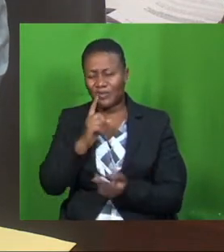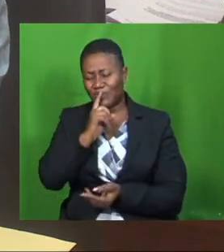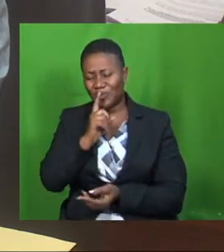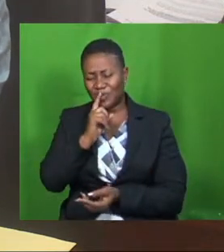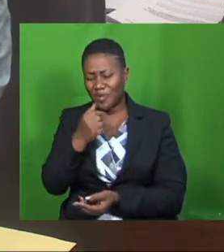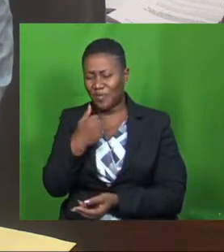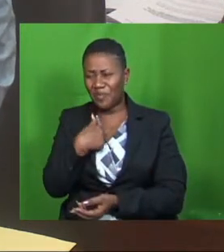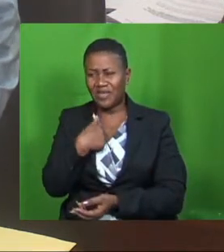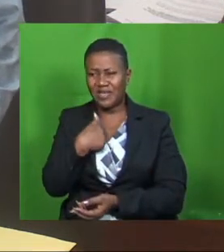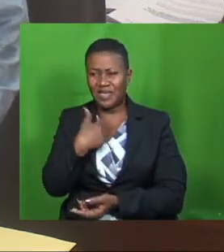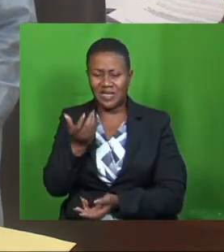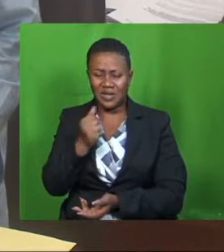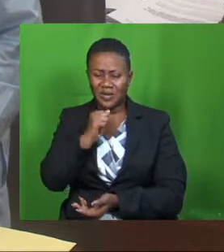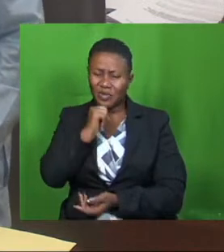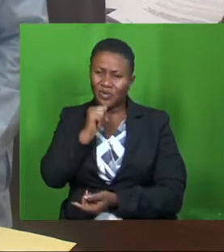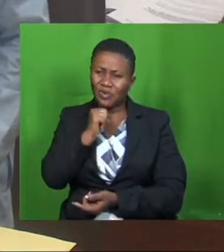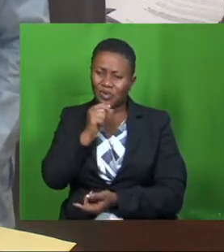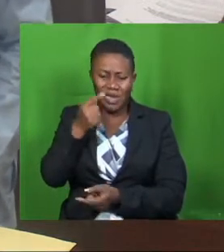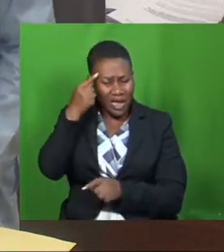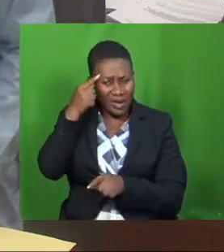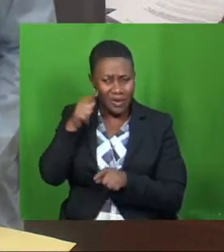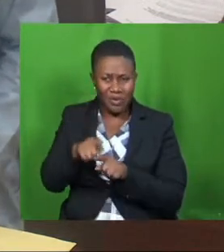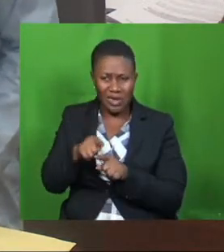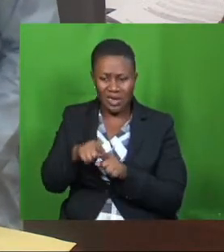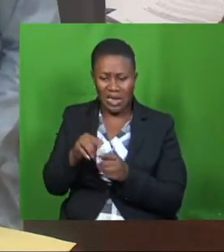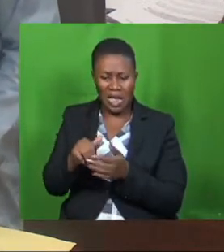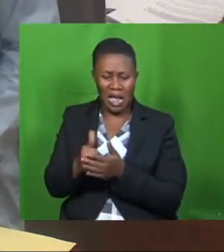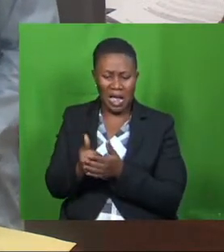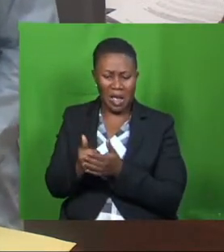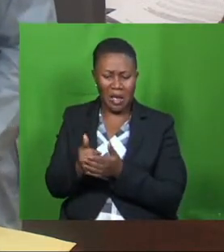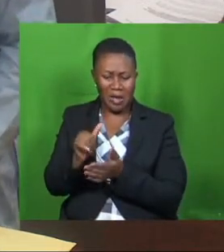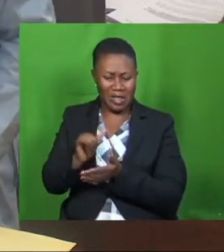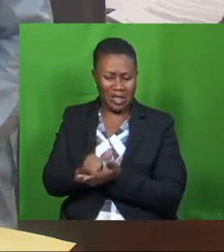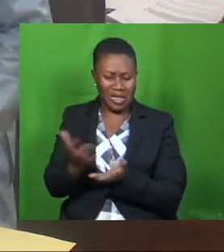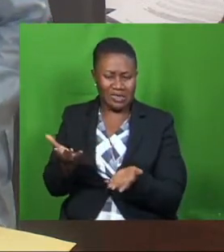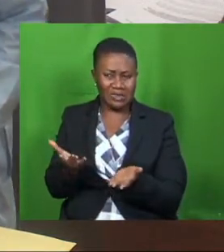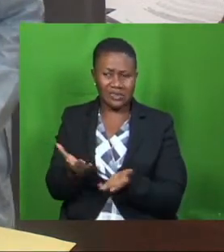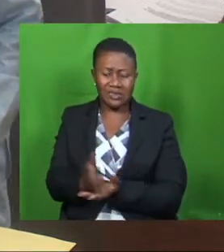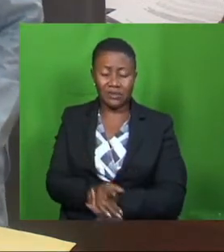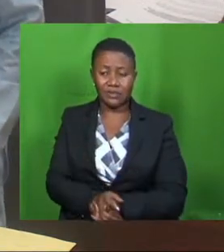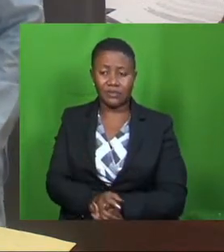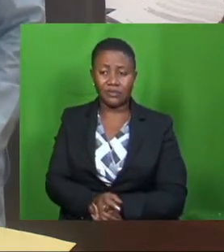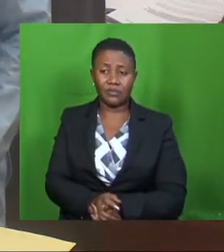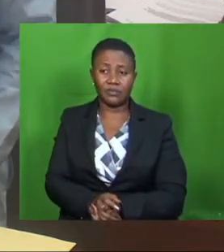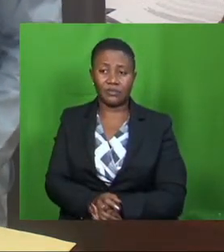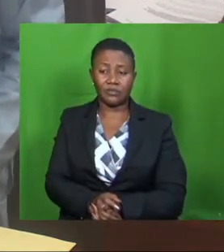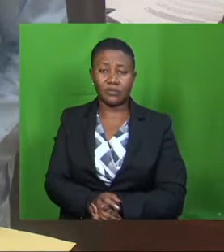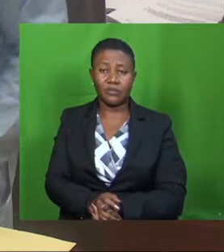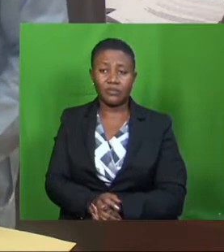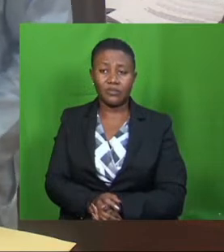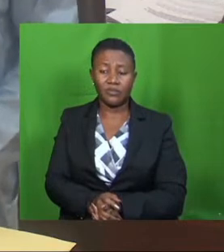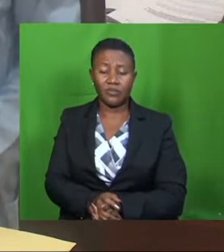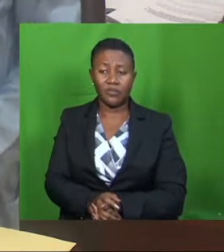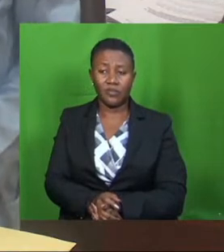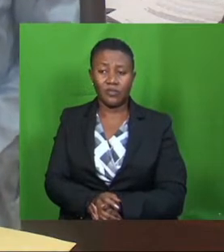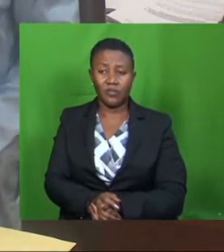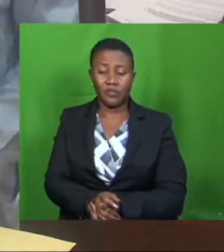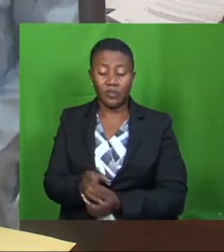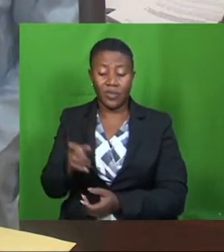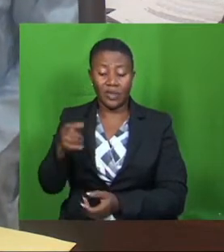that the minister responsible for finance is not running away from